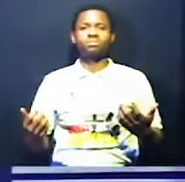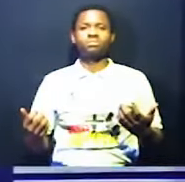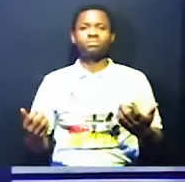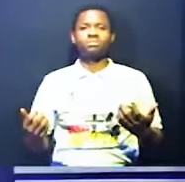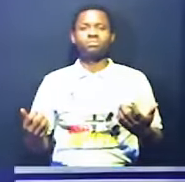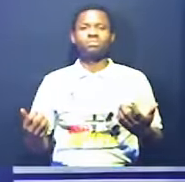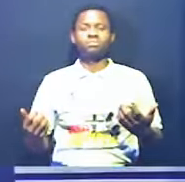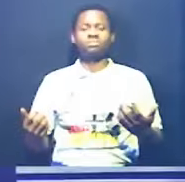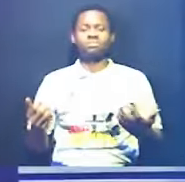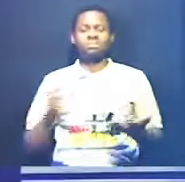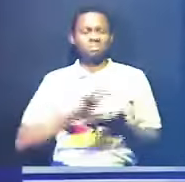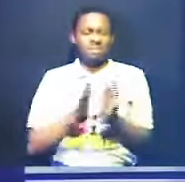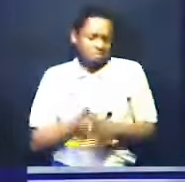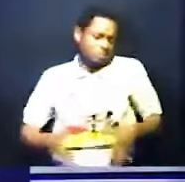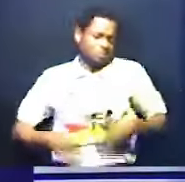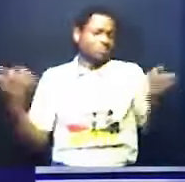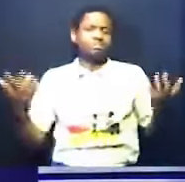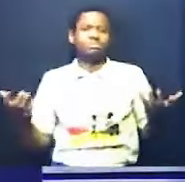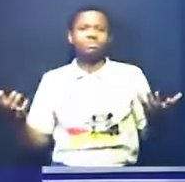He was furious.